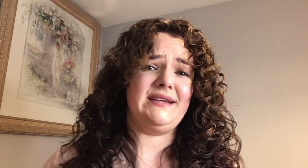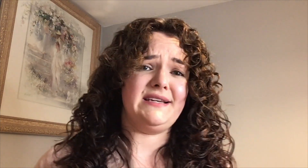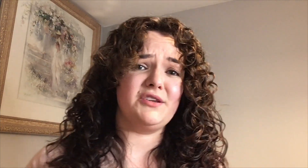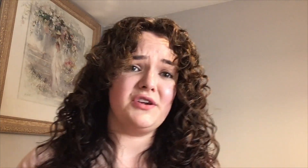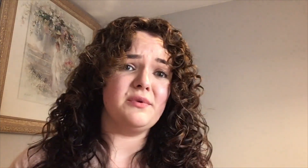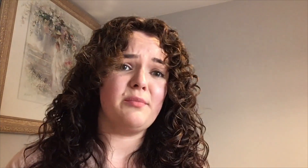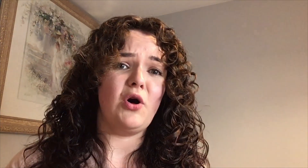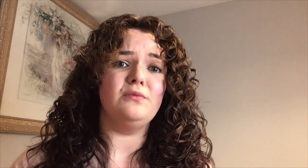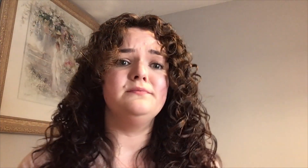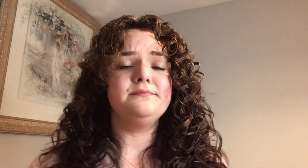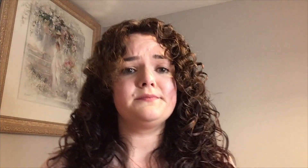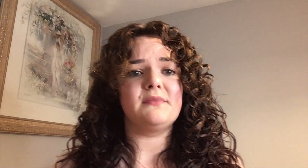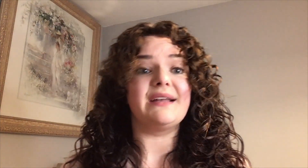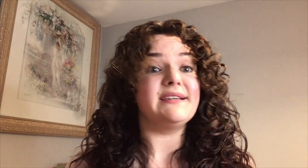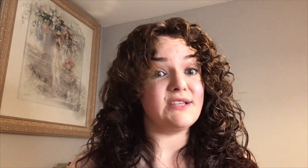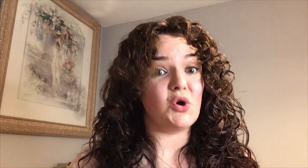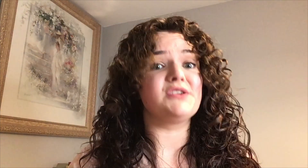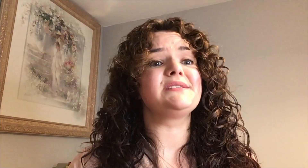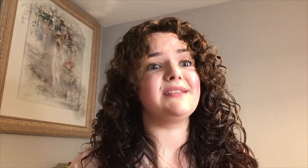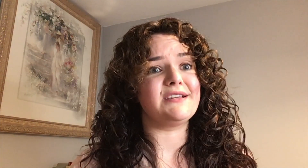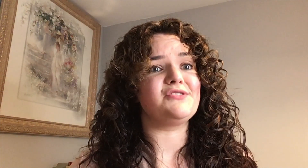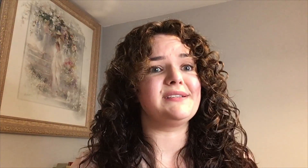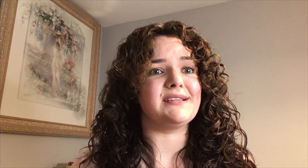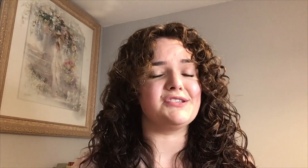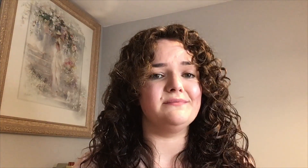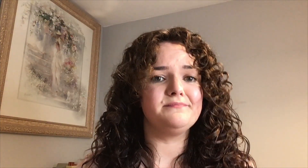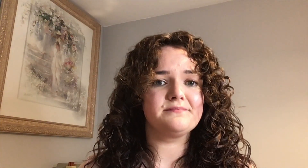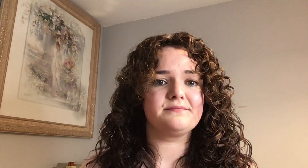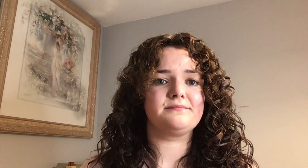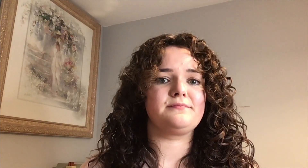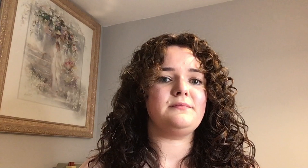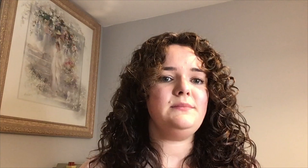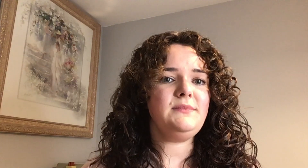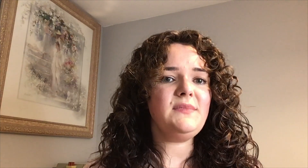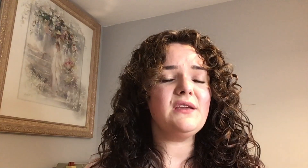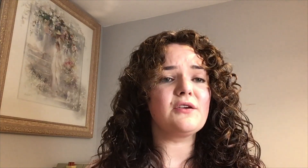Here is where I disagree with Paul, at least according to this translation.